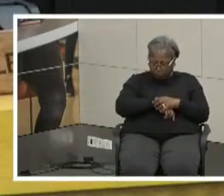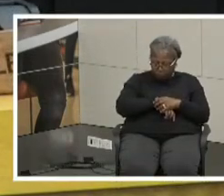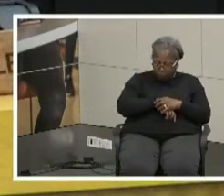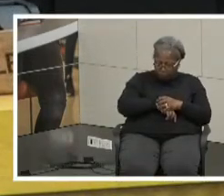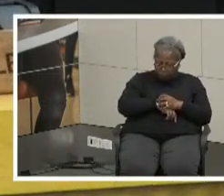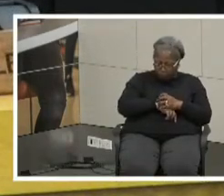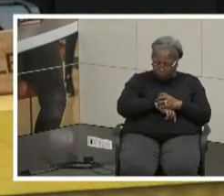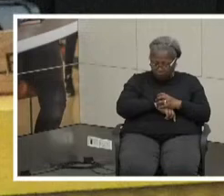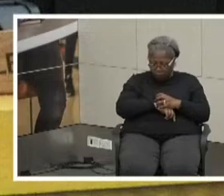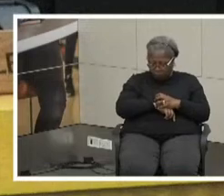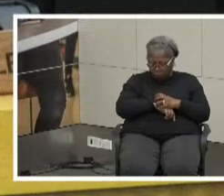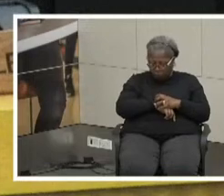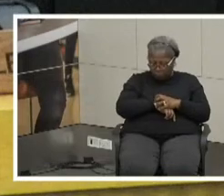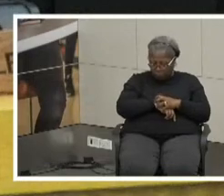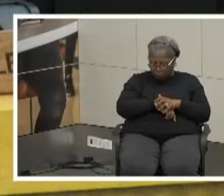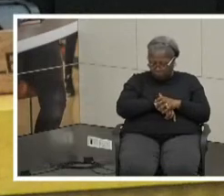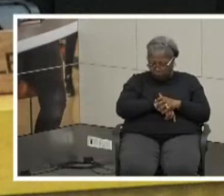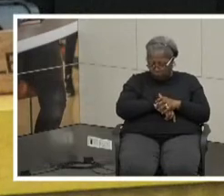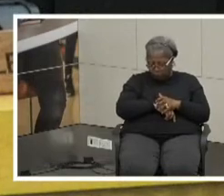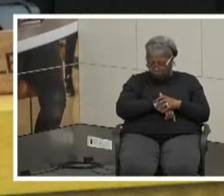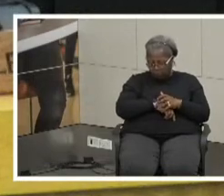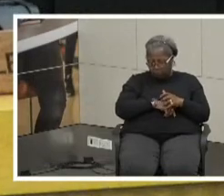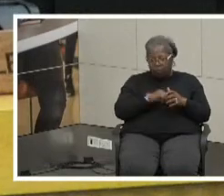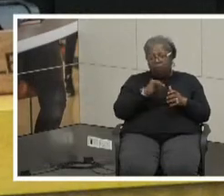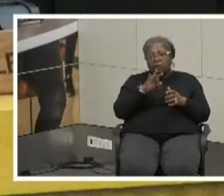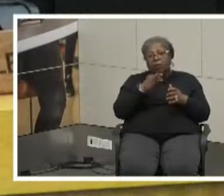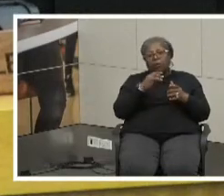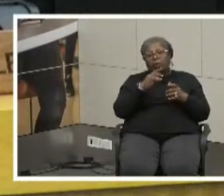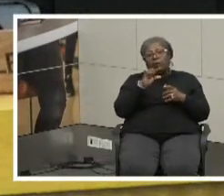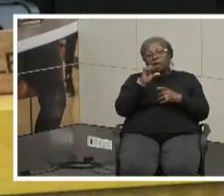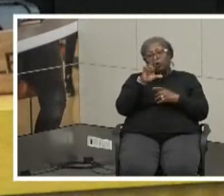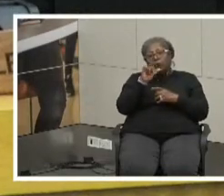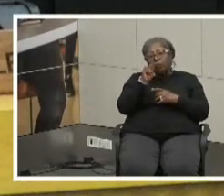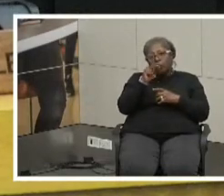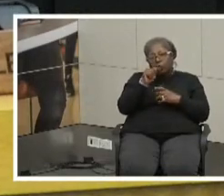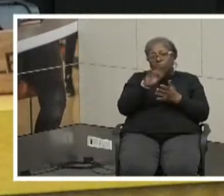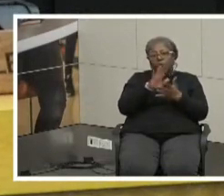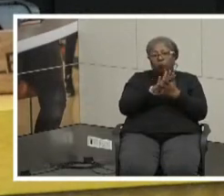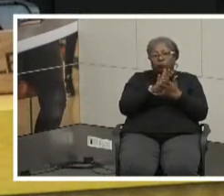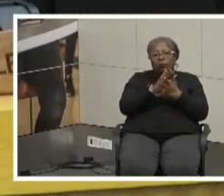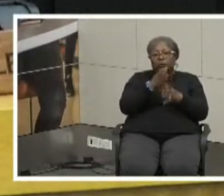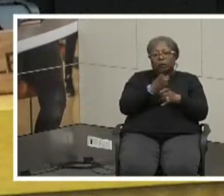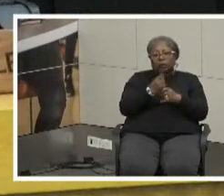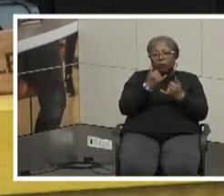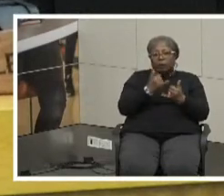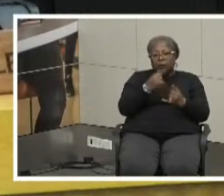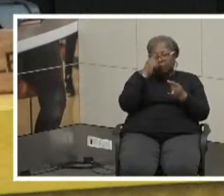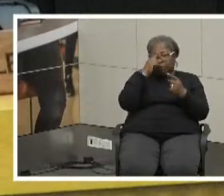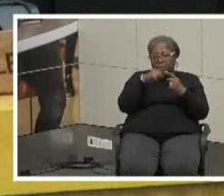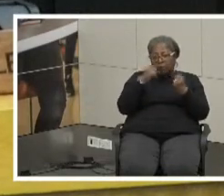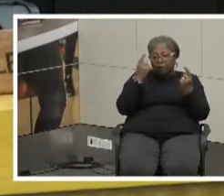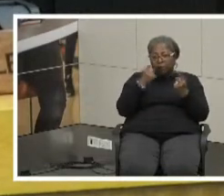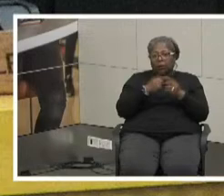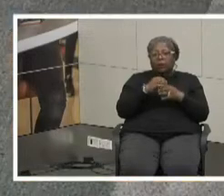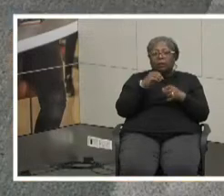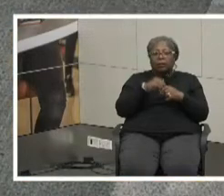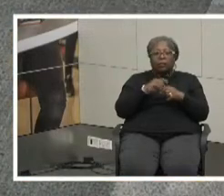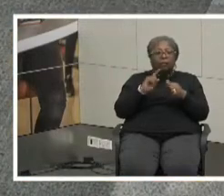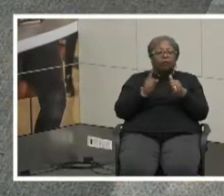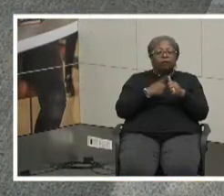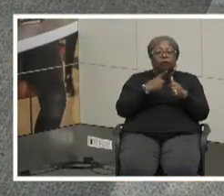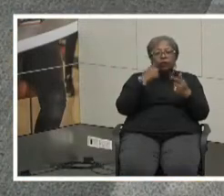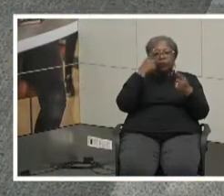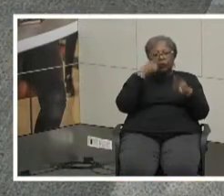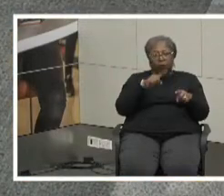um Asia Society grant that some schools are receiving today a part of this agreement um in The First